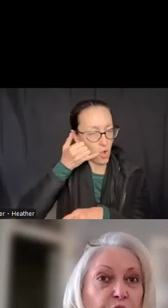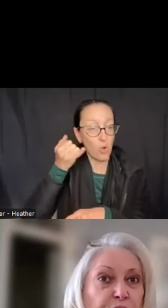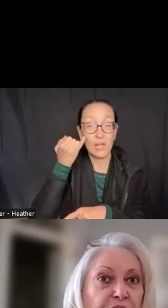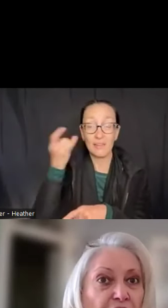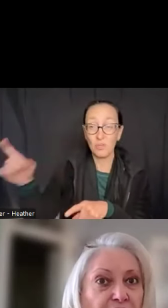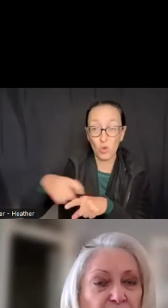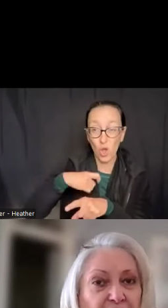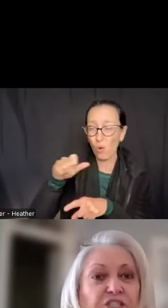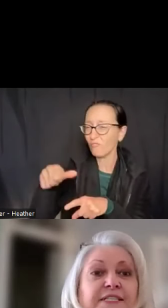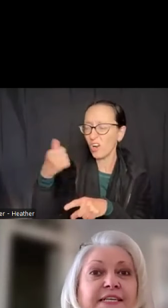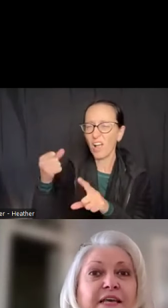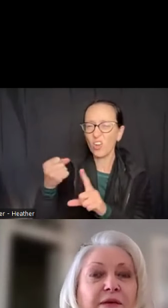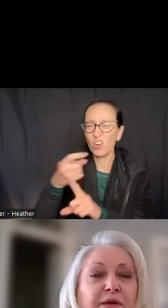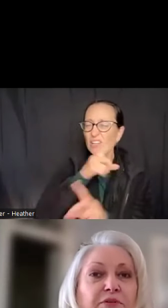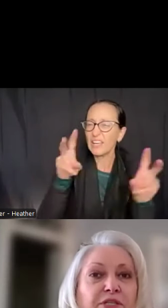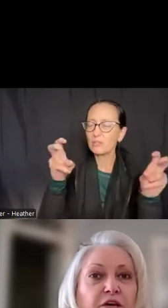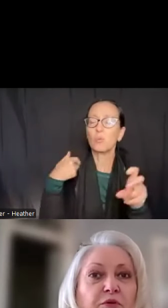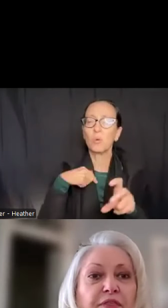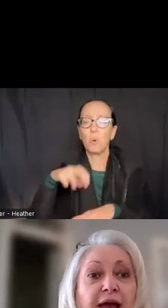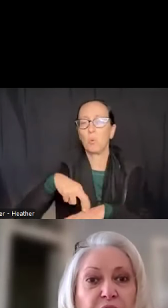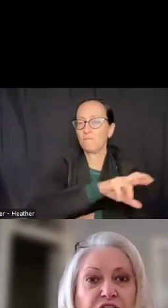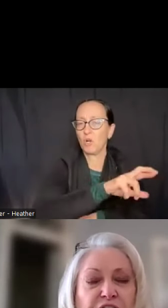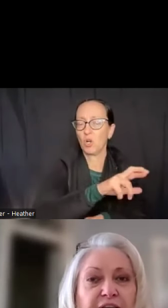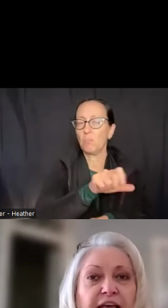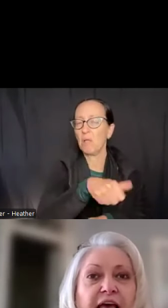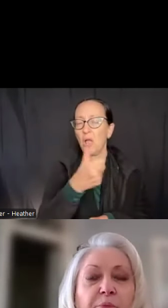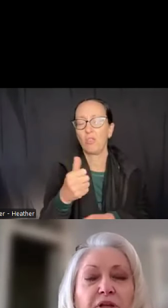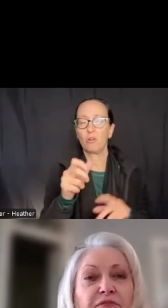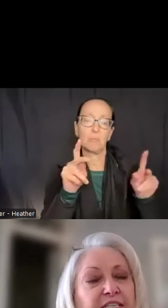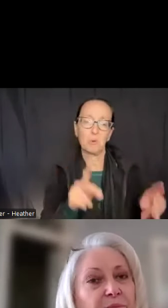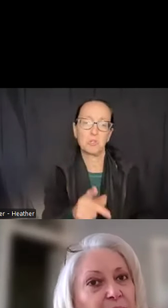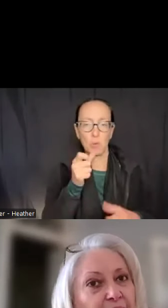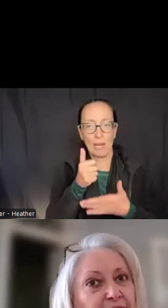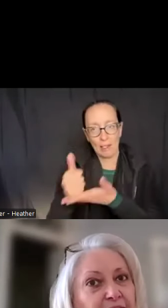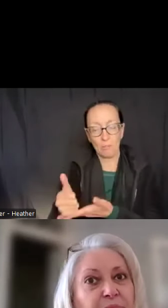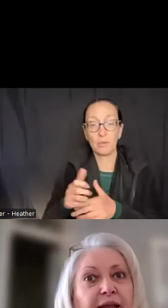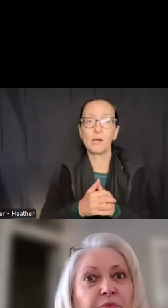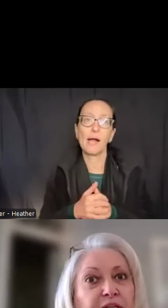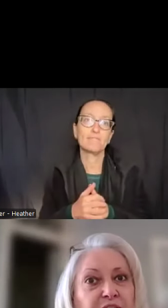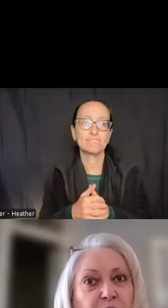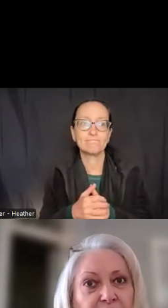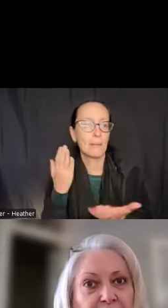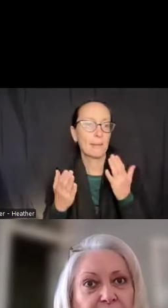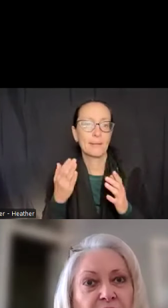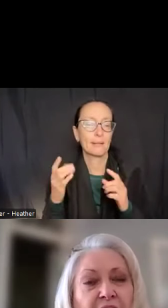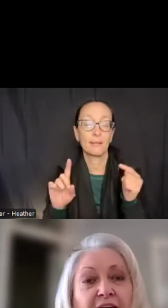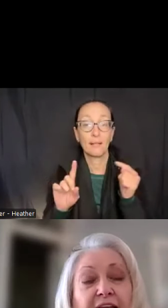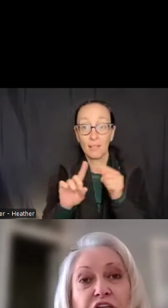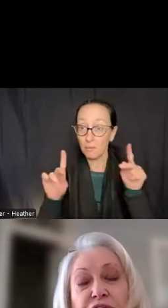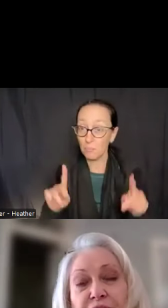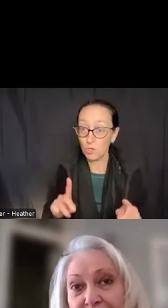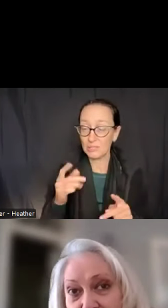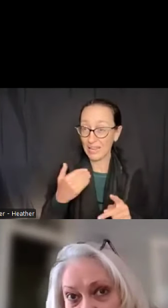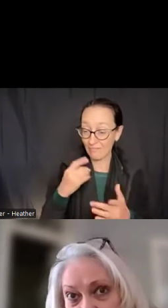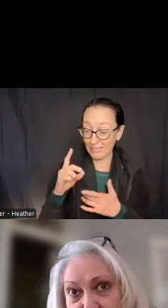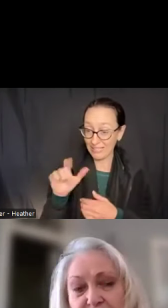to the appropriate office or agency that may be able to help you with that question. But if it's something about somebody with a disability and an